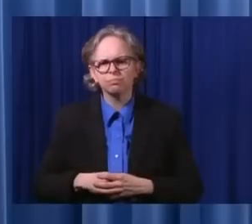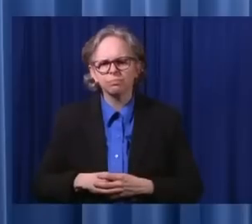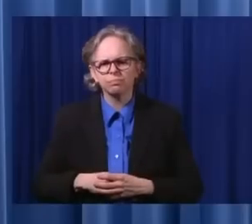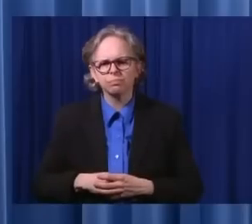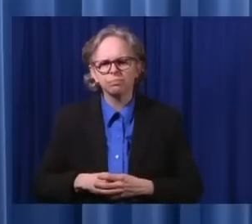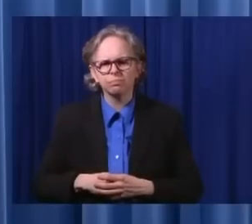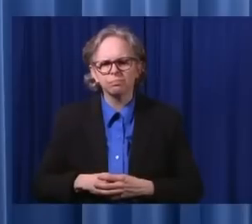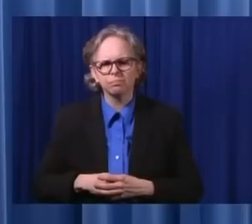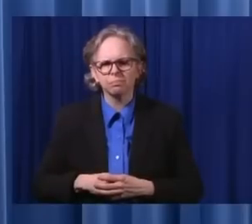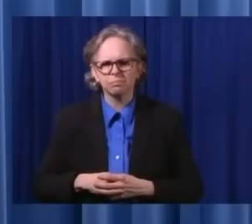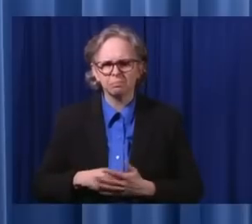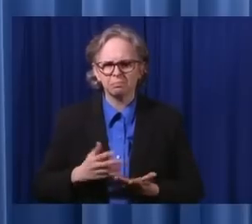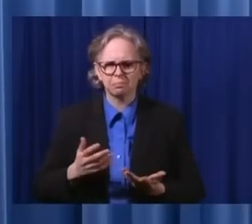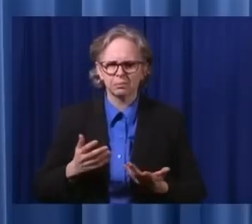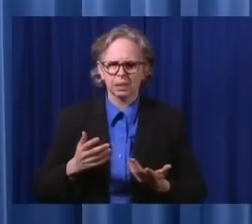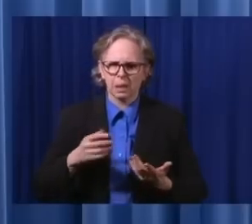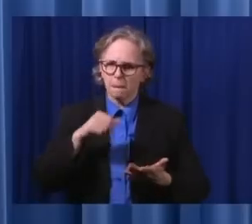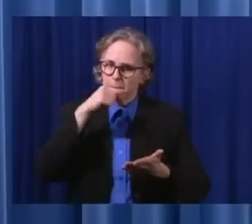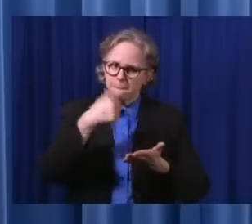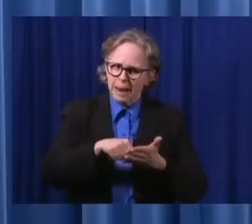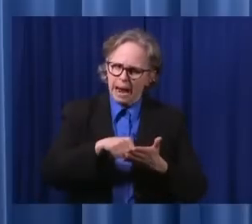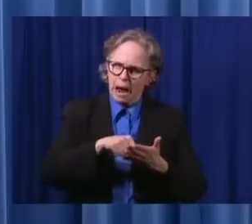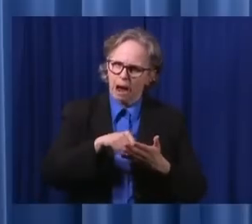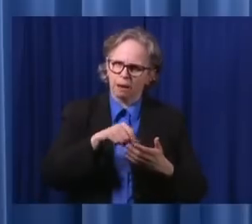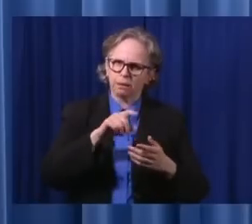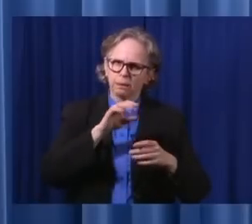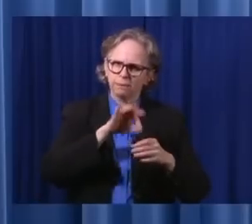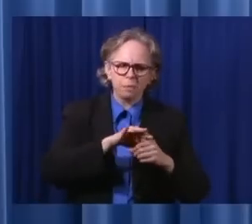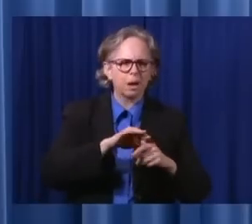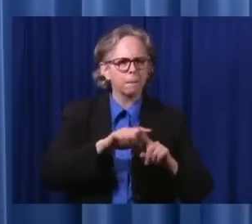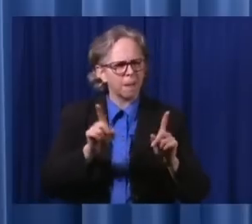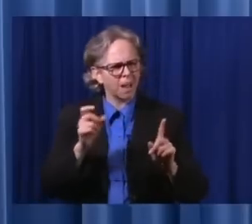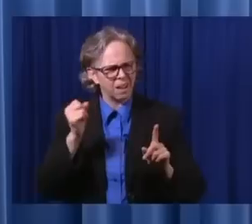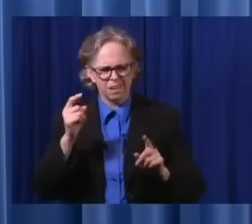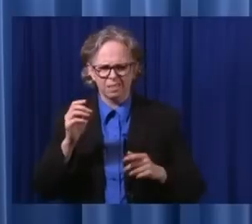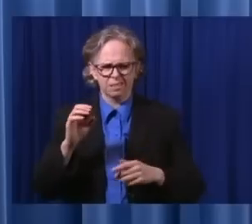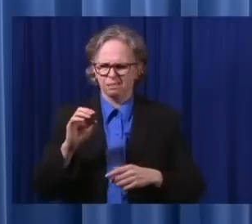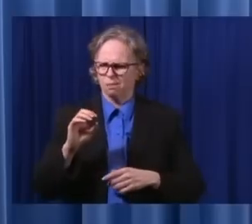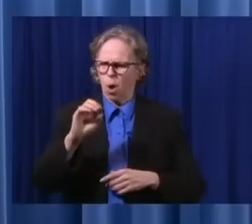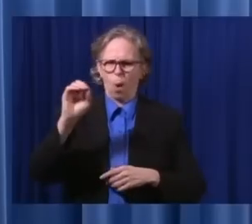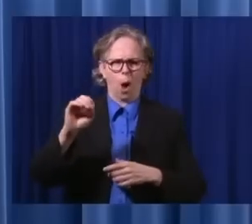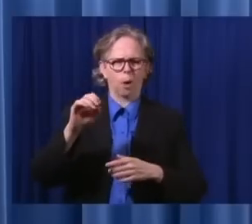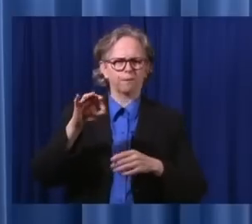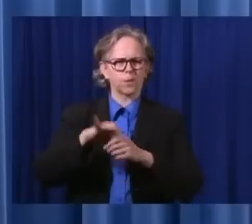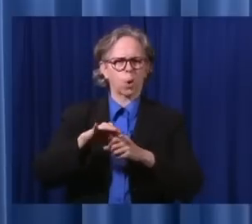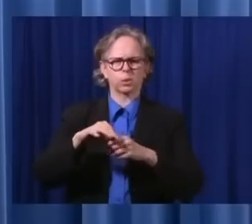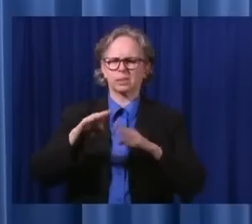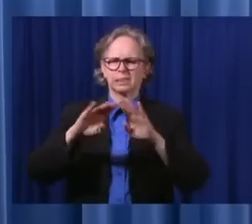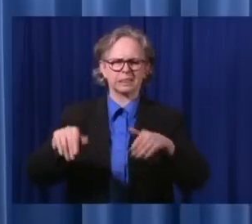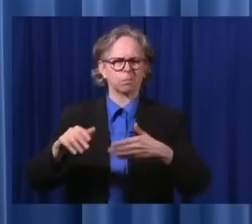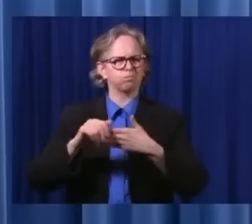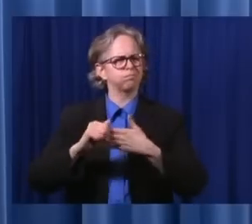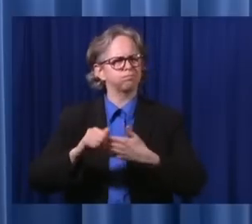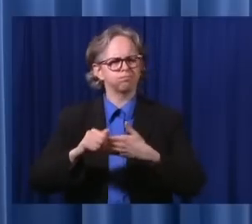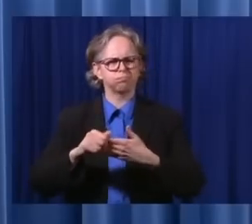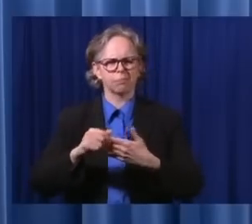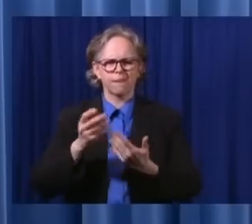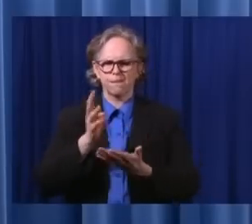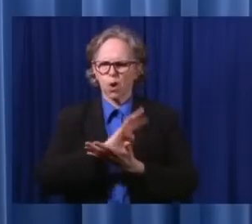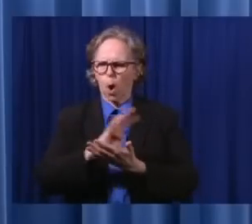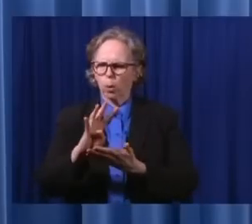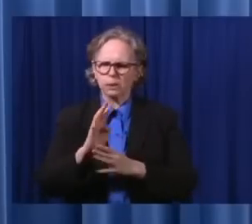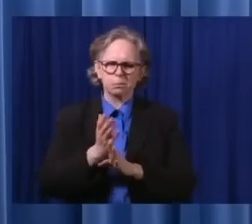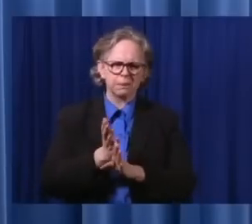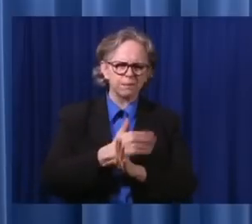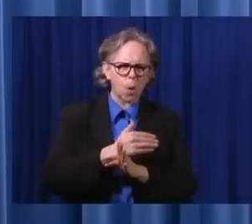but Ohio has a pretty open voting system in the sense that you've got 4 weeks. You can do it absentee